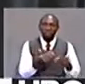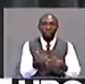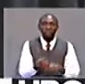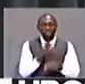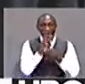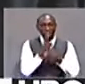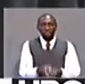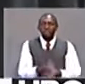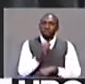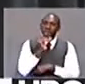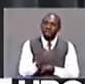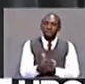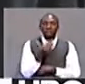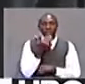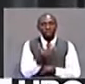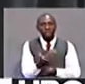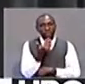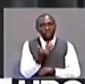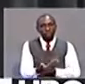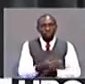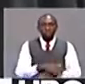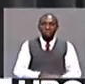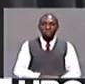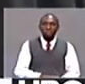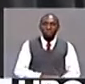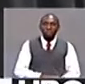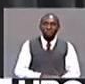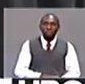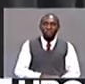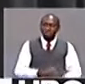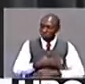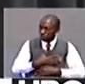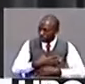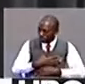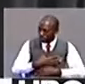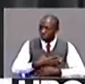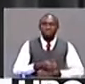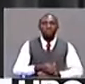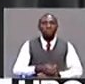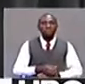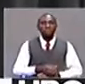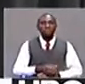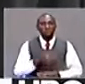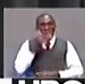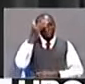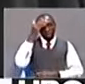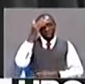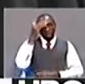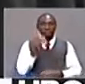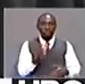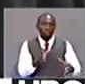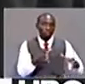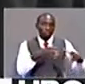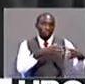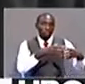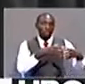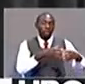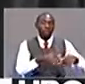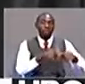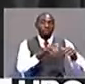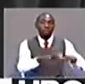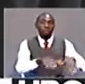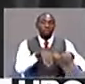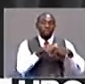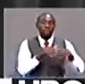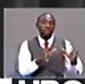Speakers. Madam Speaker, on behalf of the Muslim Parliamentary Caucus, allow me also